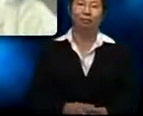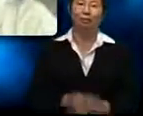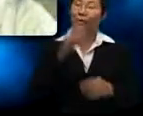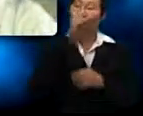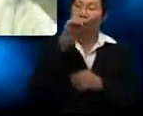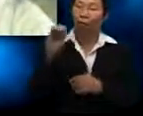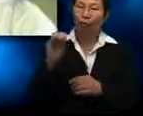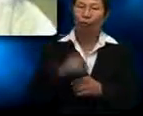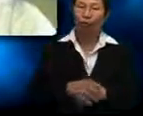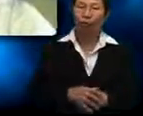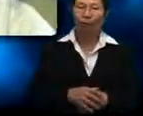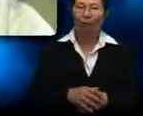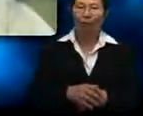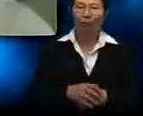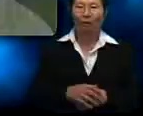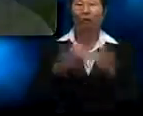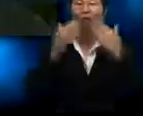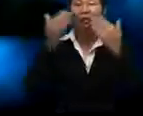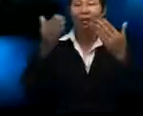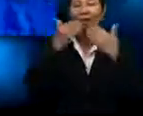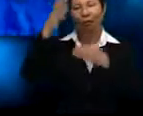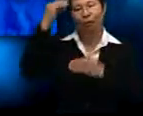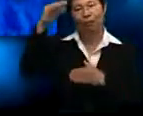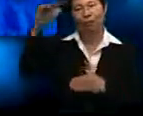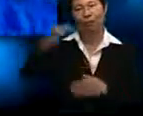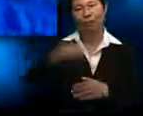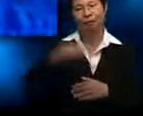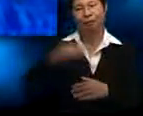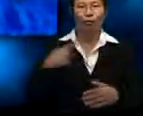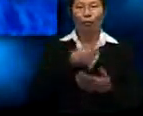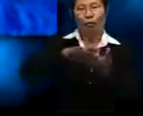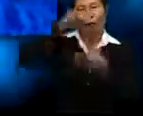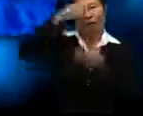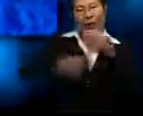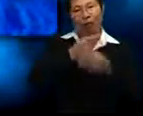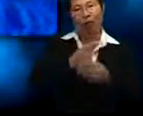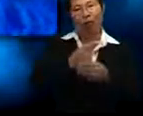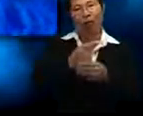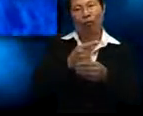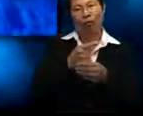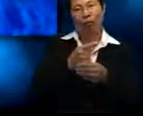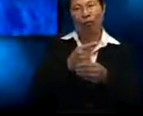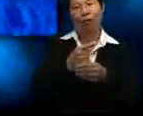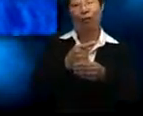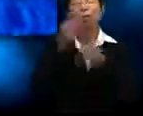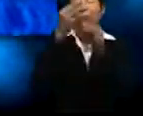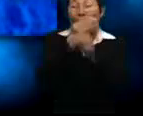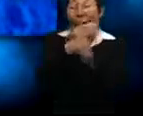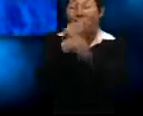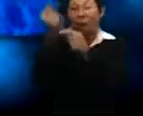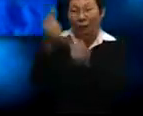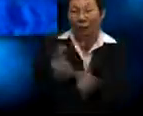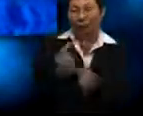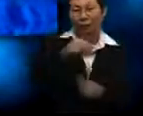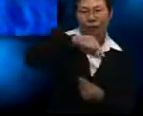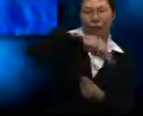So, thank you, boys and girls. We have learned about free fall and microgravity, twisting